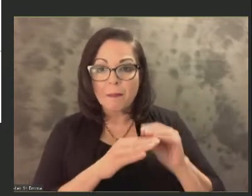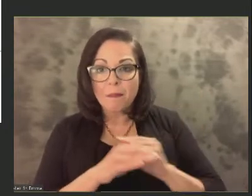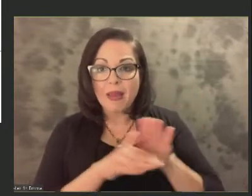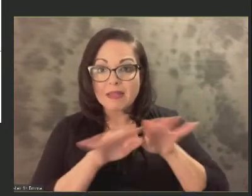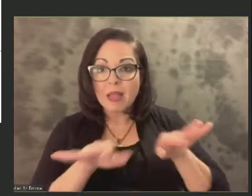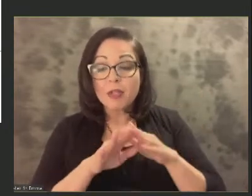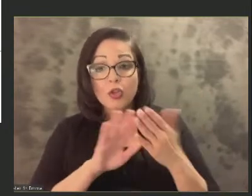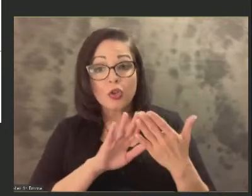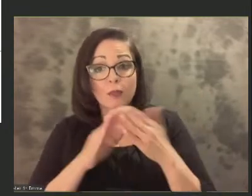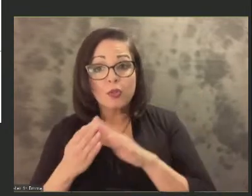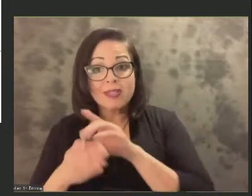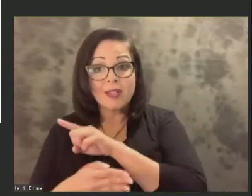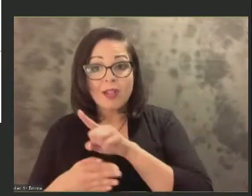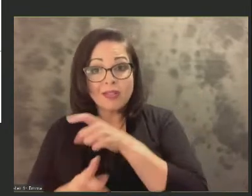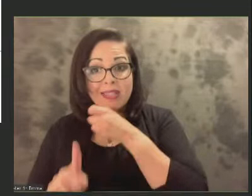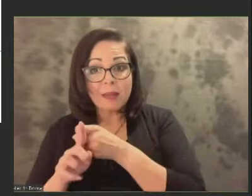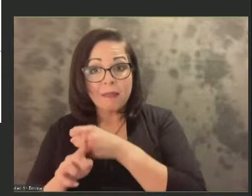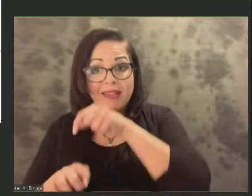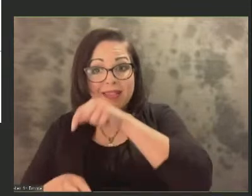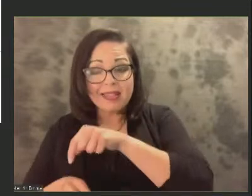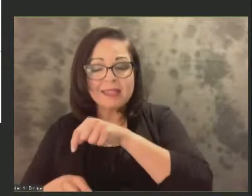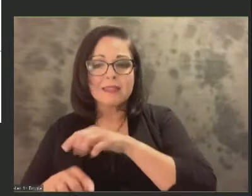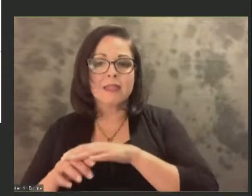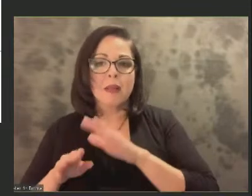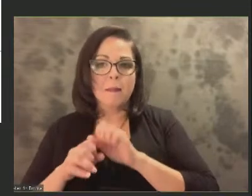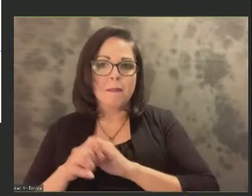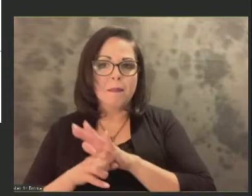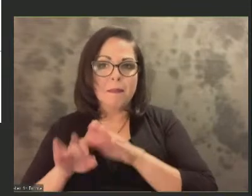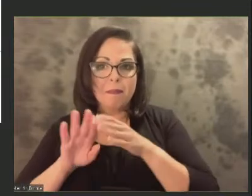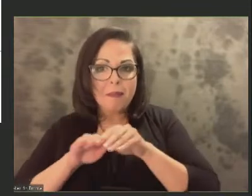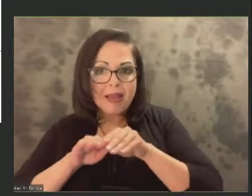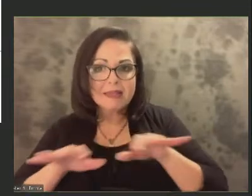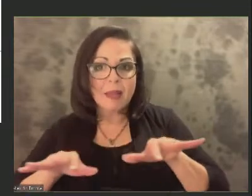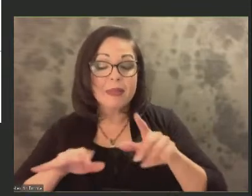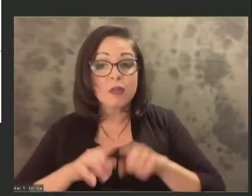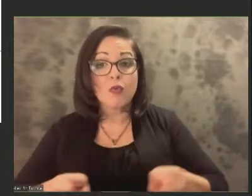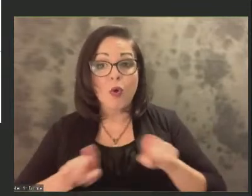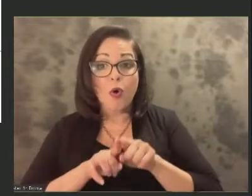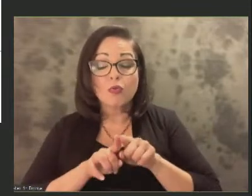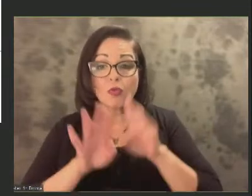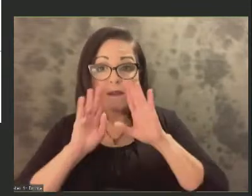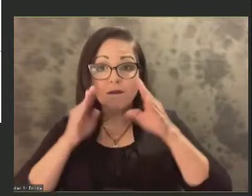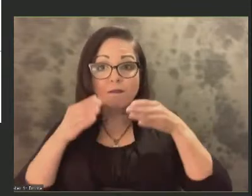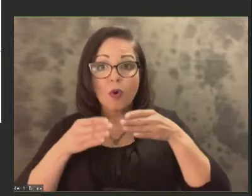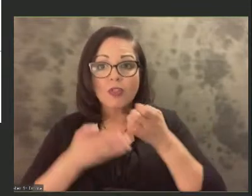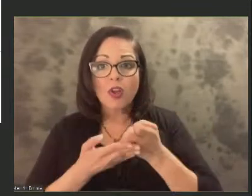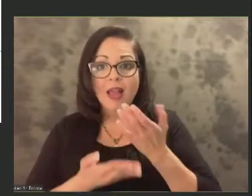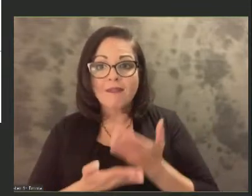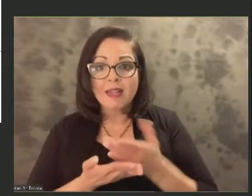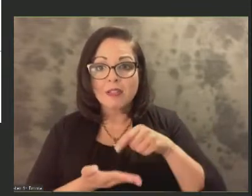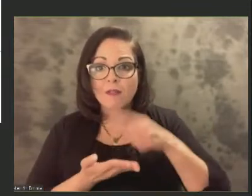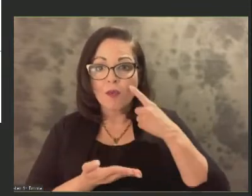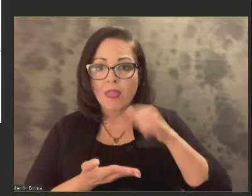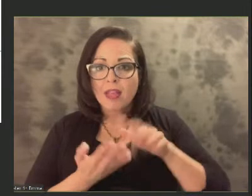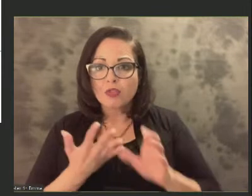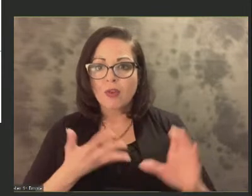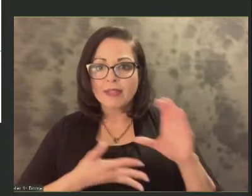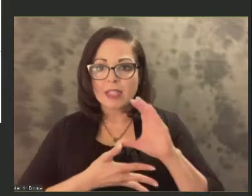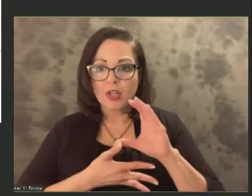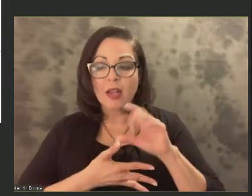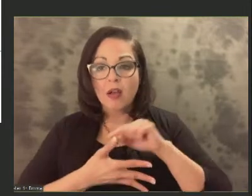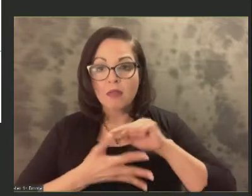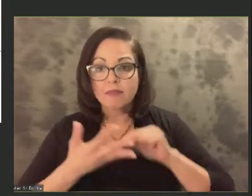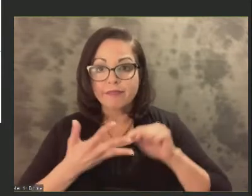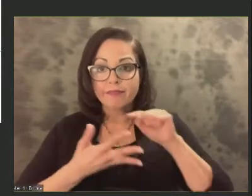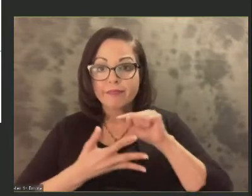are impacted by this pandemic. They also focused on evidence as a criteria. Under